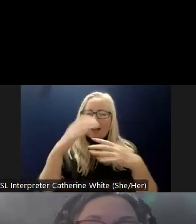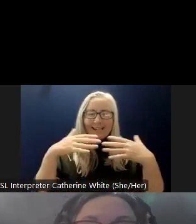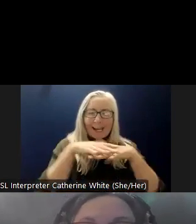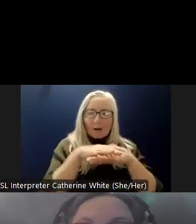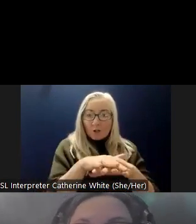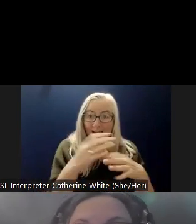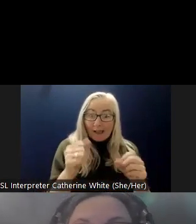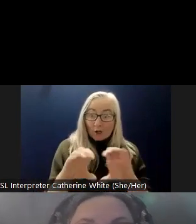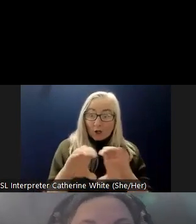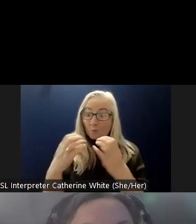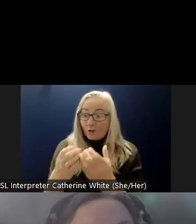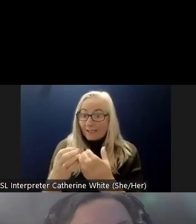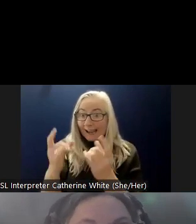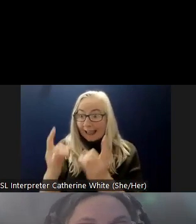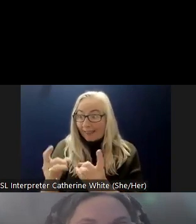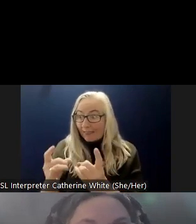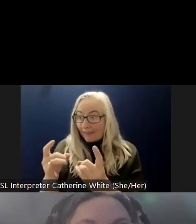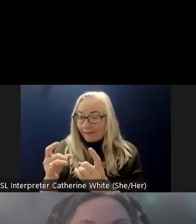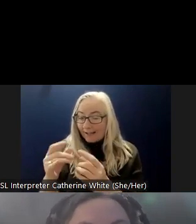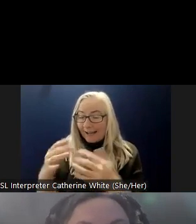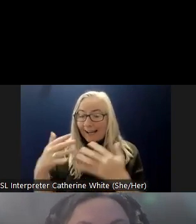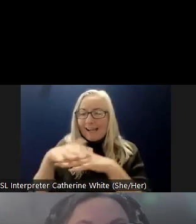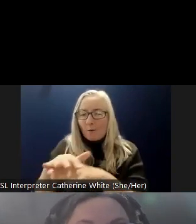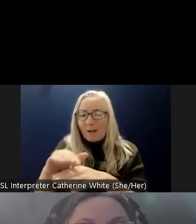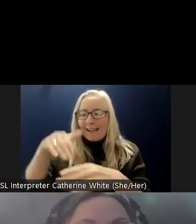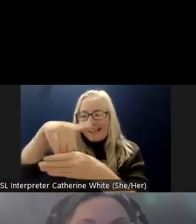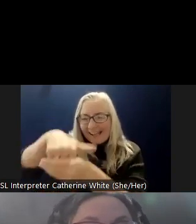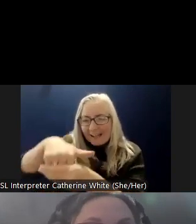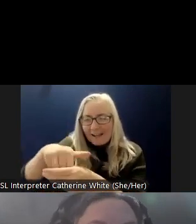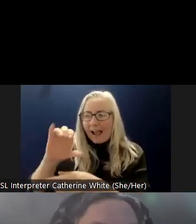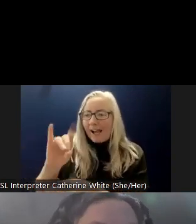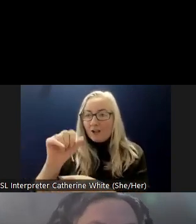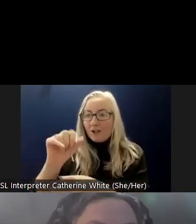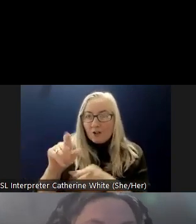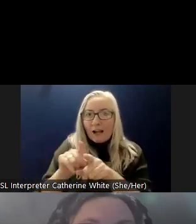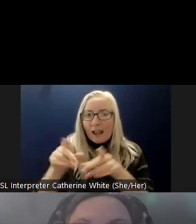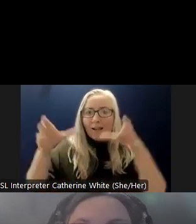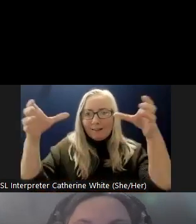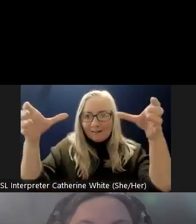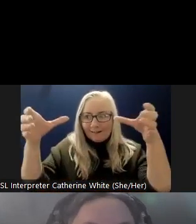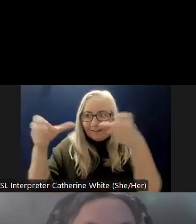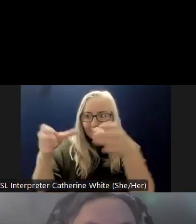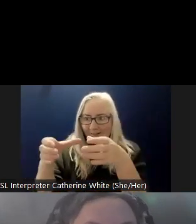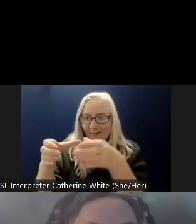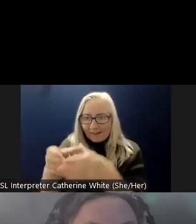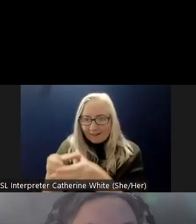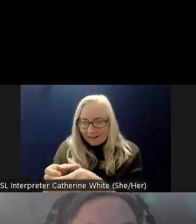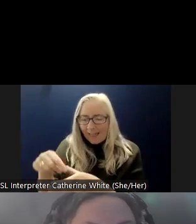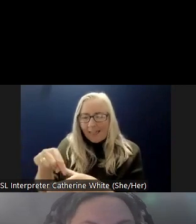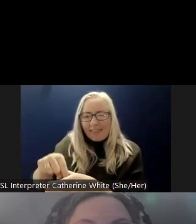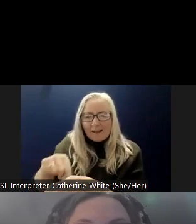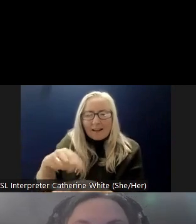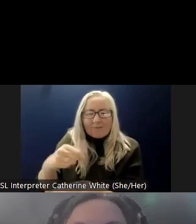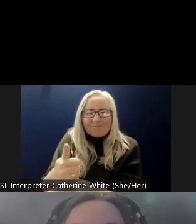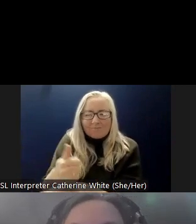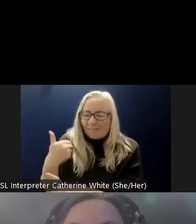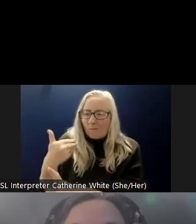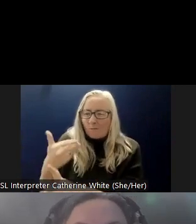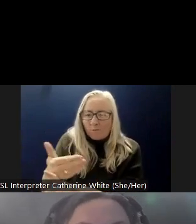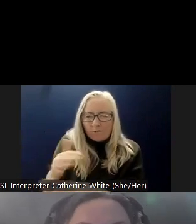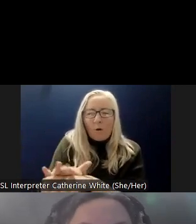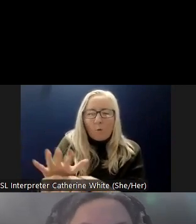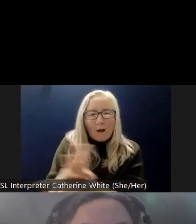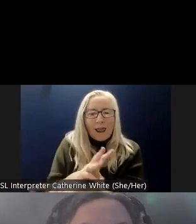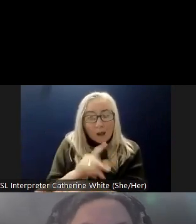are community healthcare networks within the IHA, so that's the even smaller building block. And they've been in place for a little while, but still